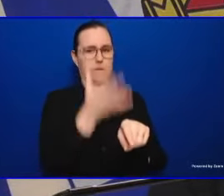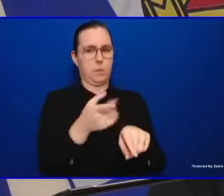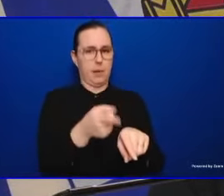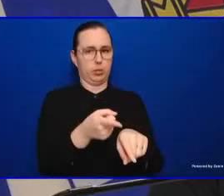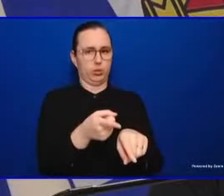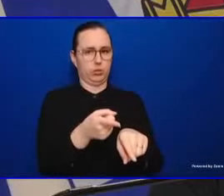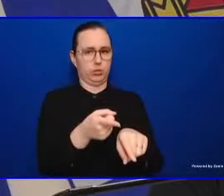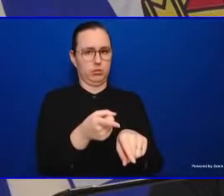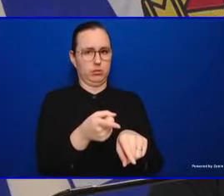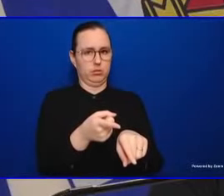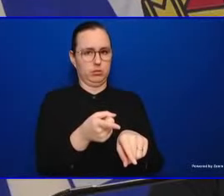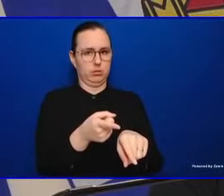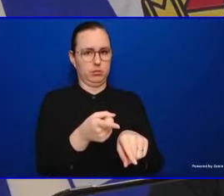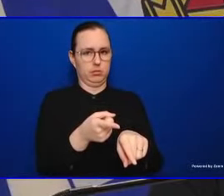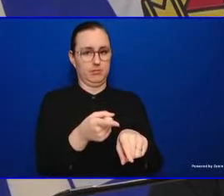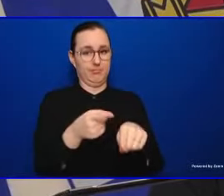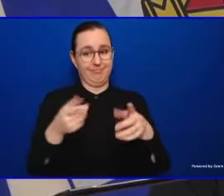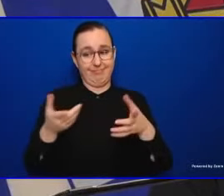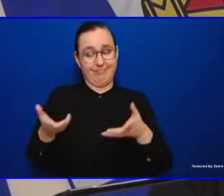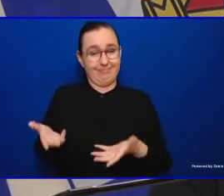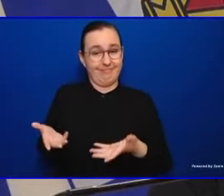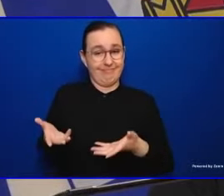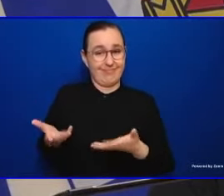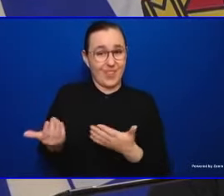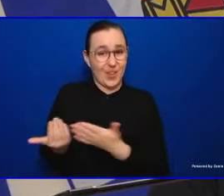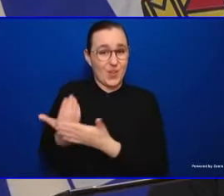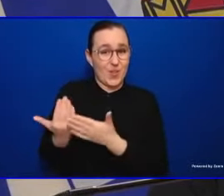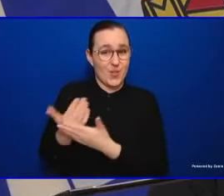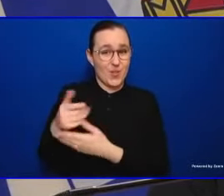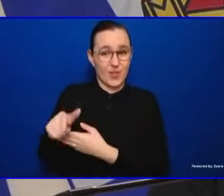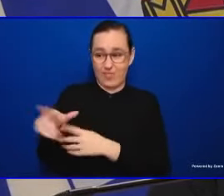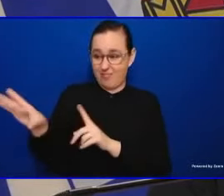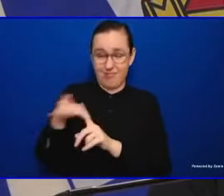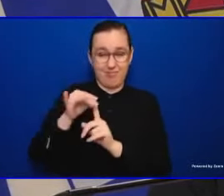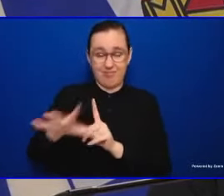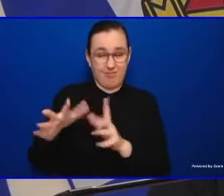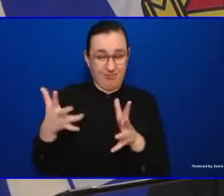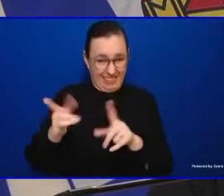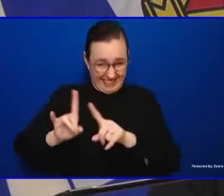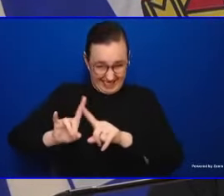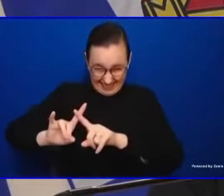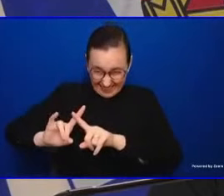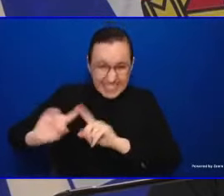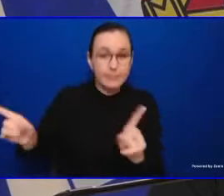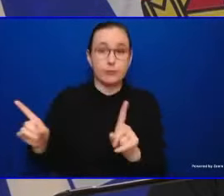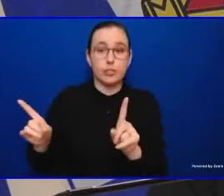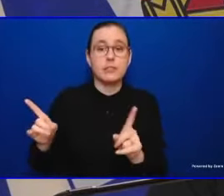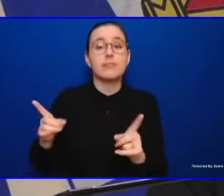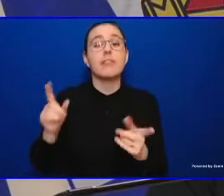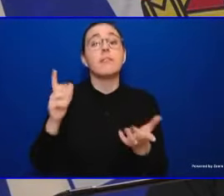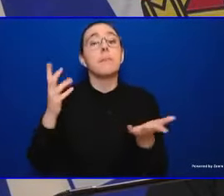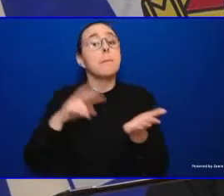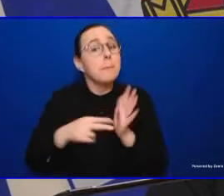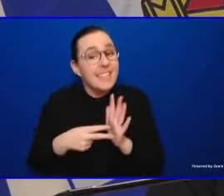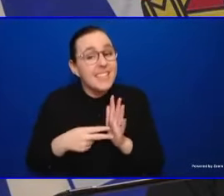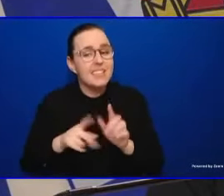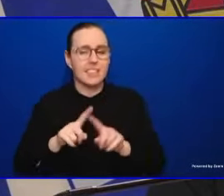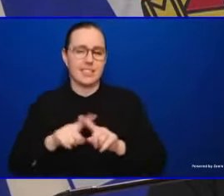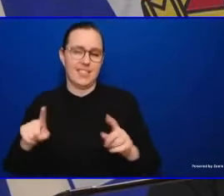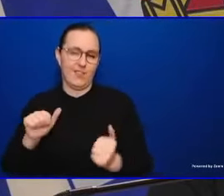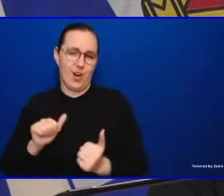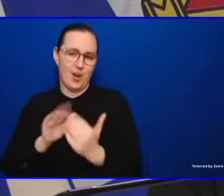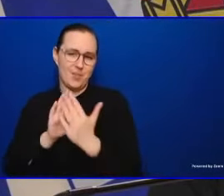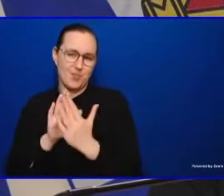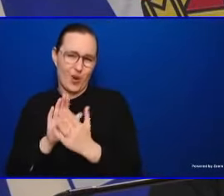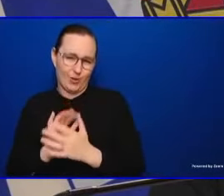is transmitting. Thank you very much. And a reminder to media on the line, please do limit yourselves to one question and one follow-up. That will allow us to get to